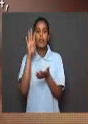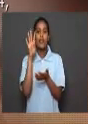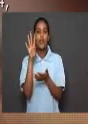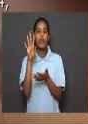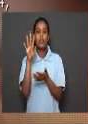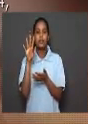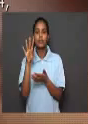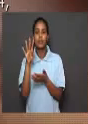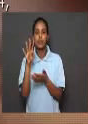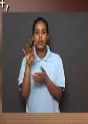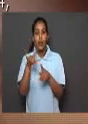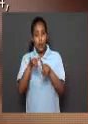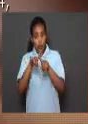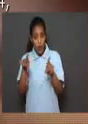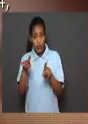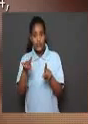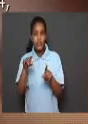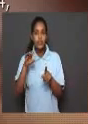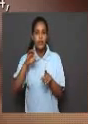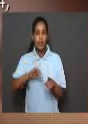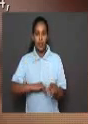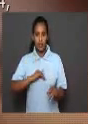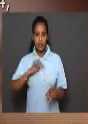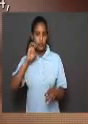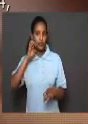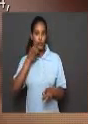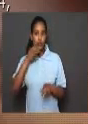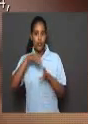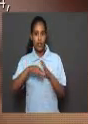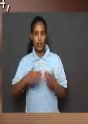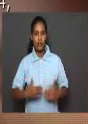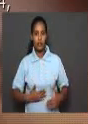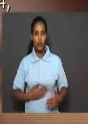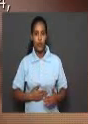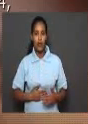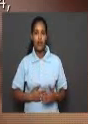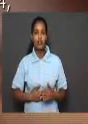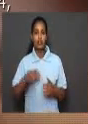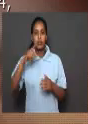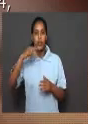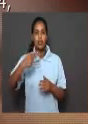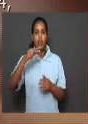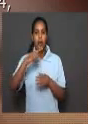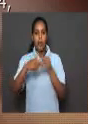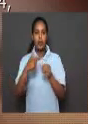7.4, while the gastric juice in our stomachs has a pH of